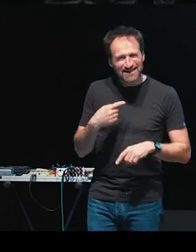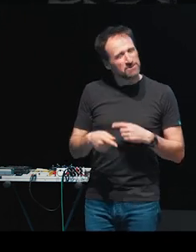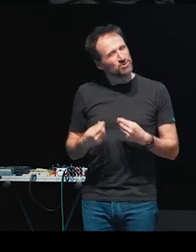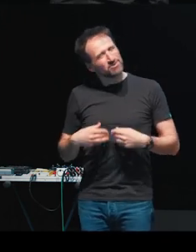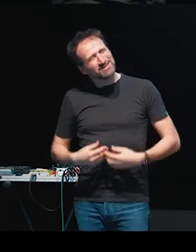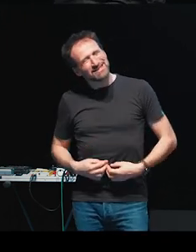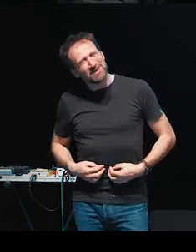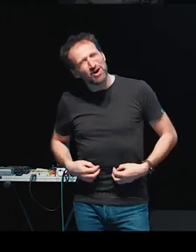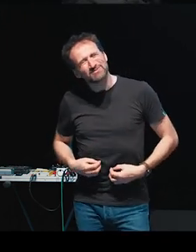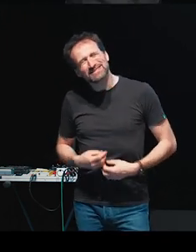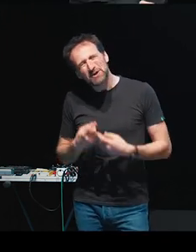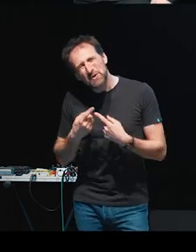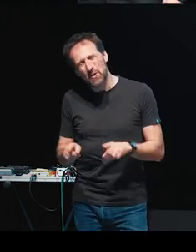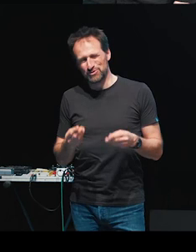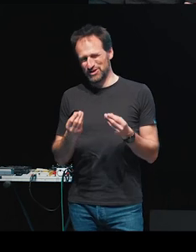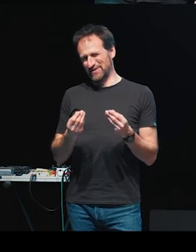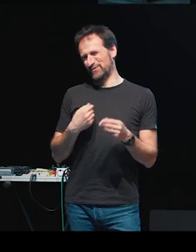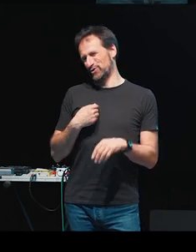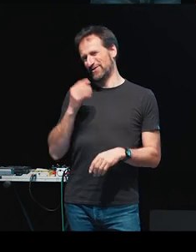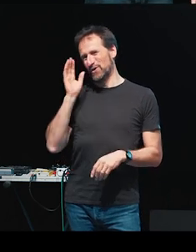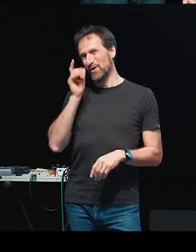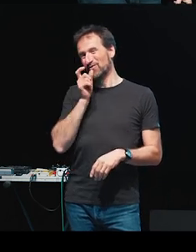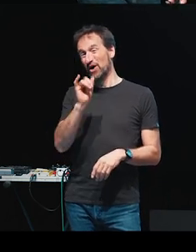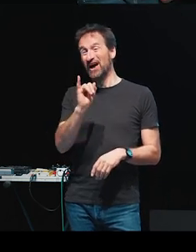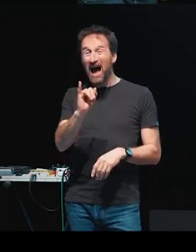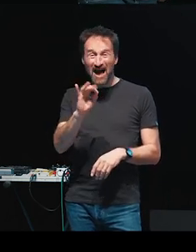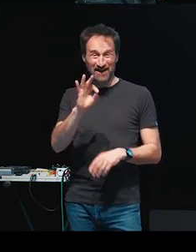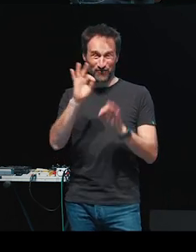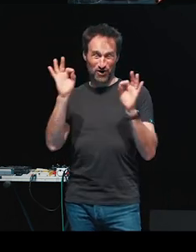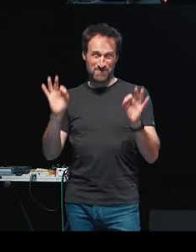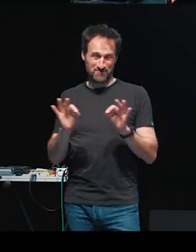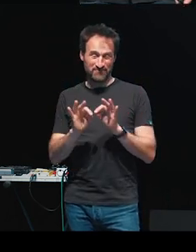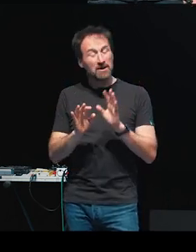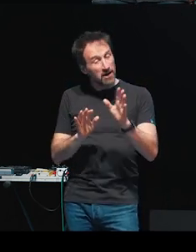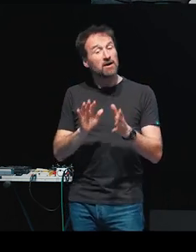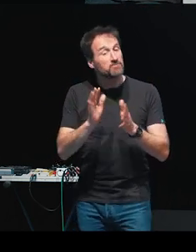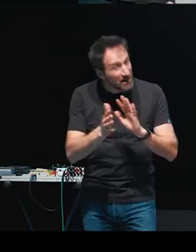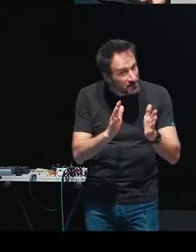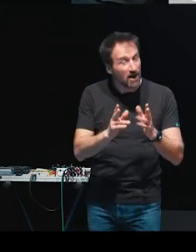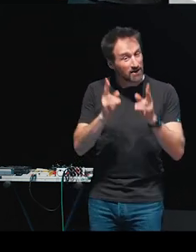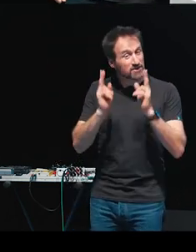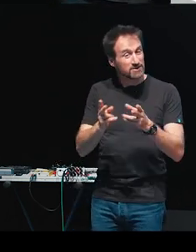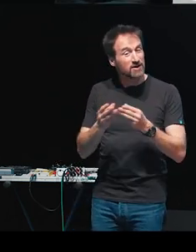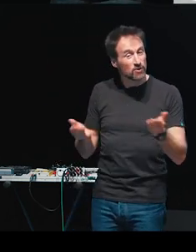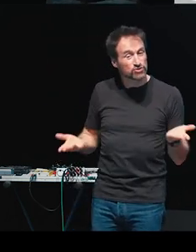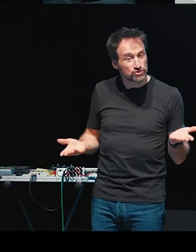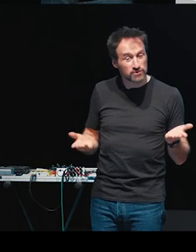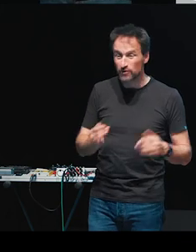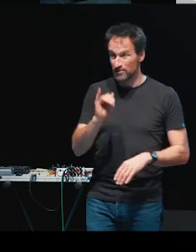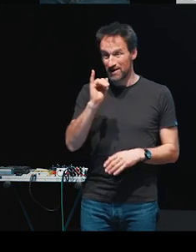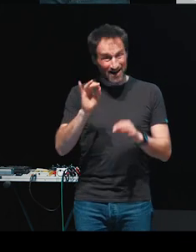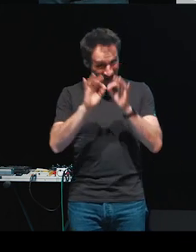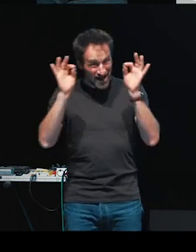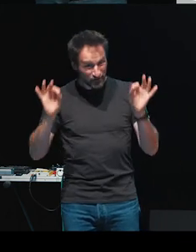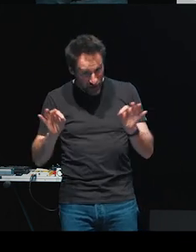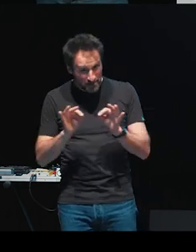in the stomach when I'm hearing the word iframe. But sometimes it's the right solution, because an iframe provides